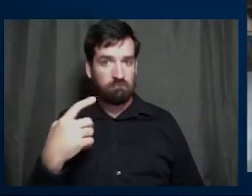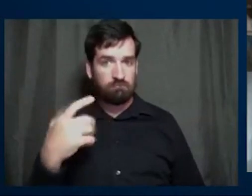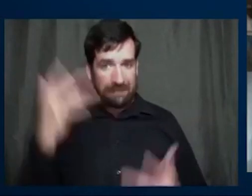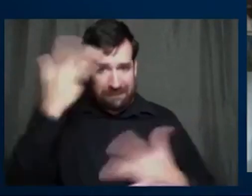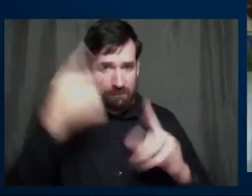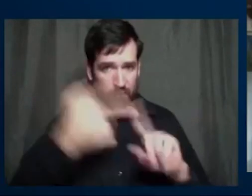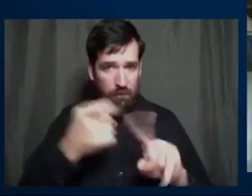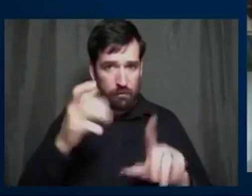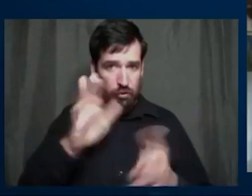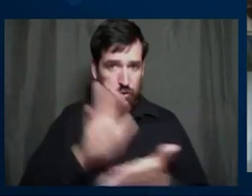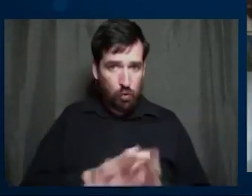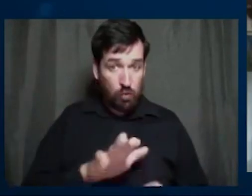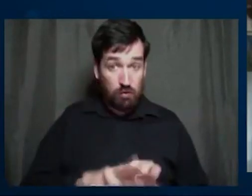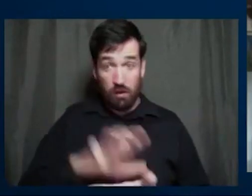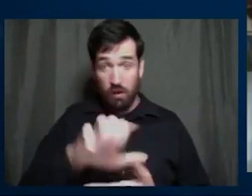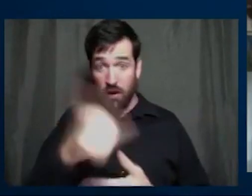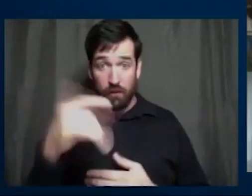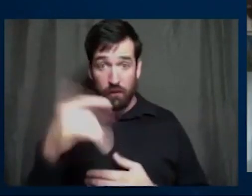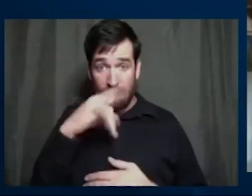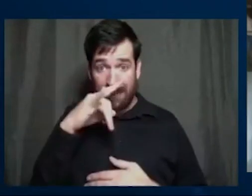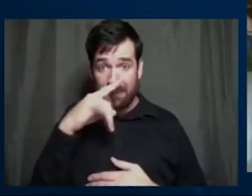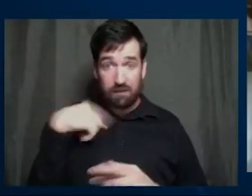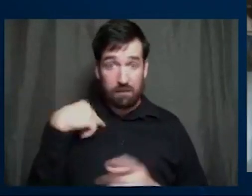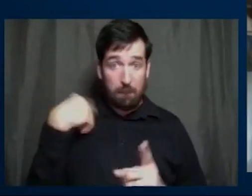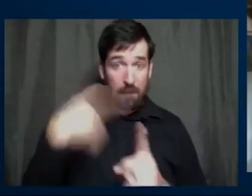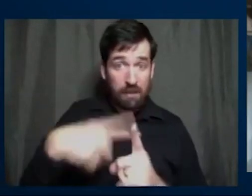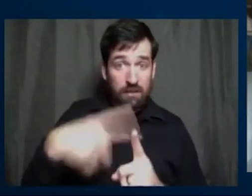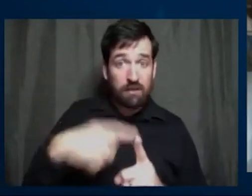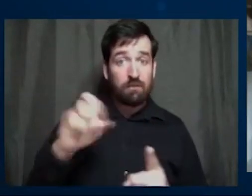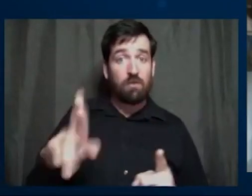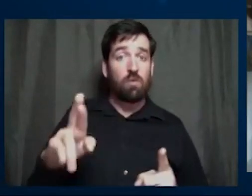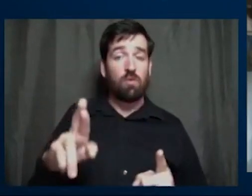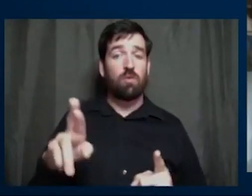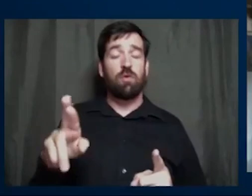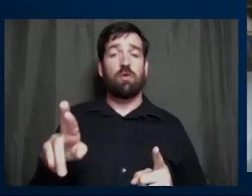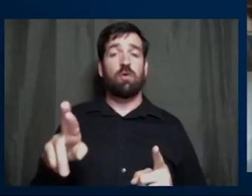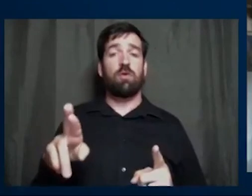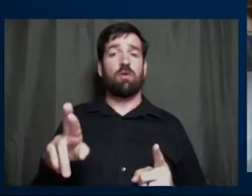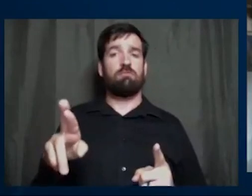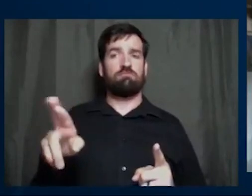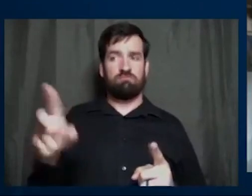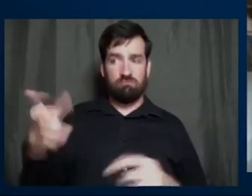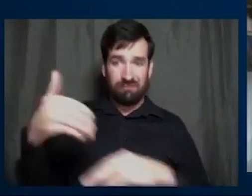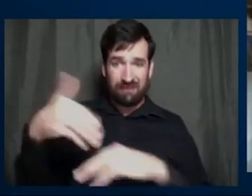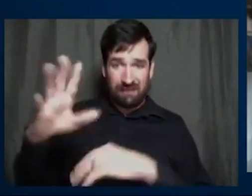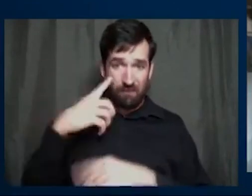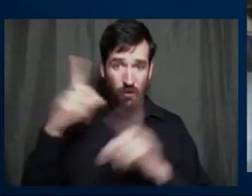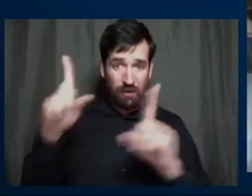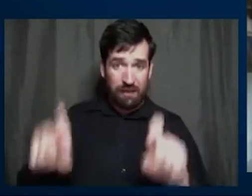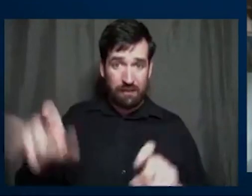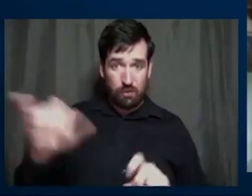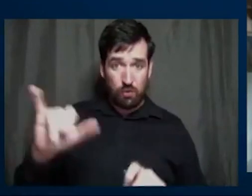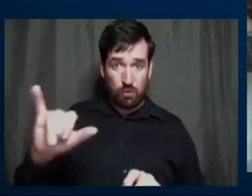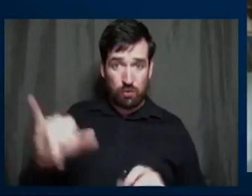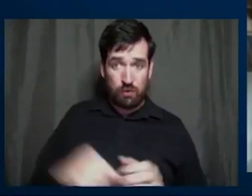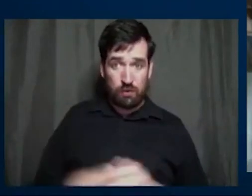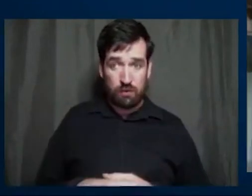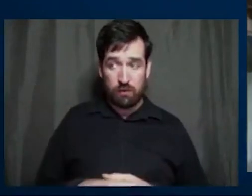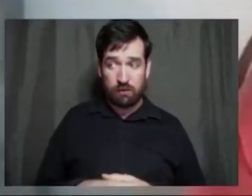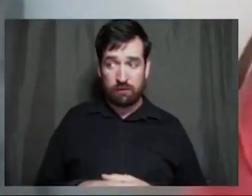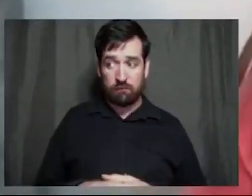kids showed up positive, or were those kids sent to go get tested as well? What was the process